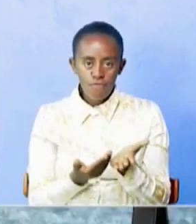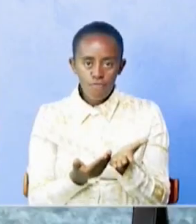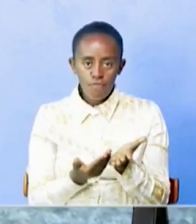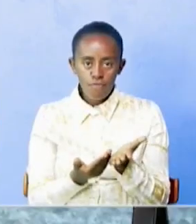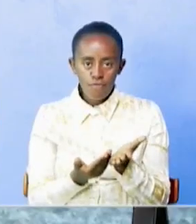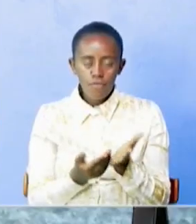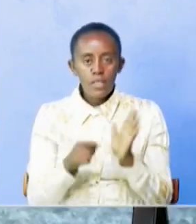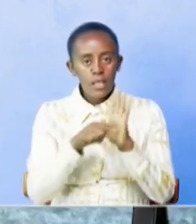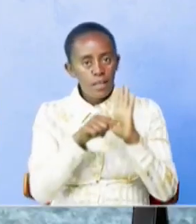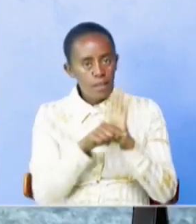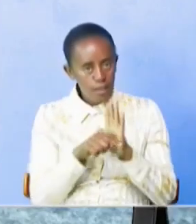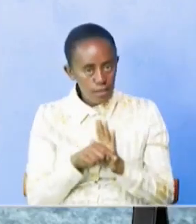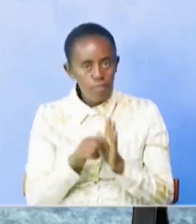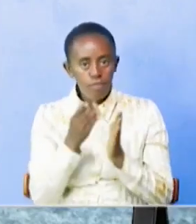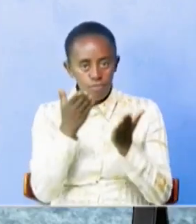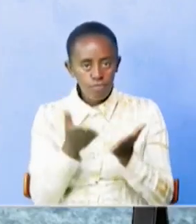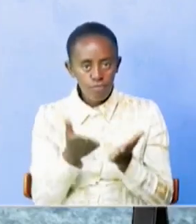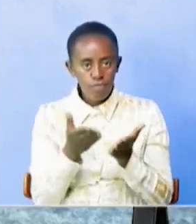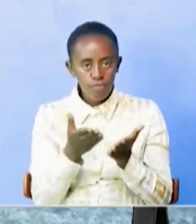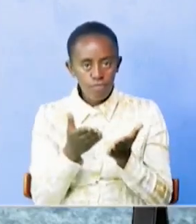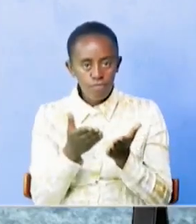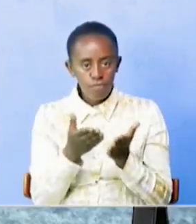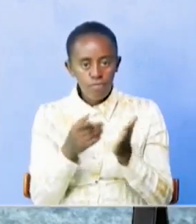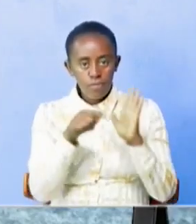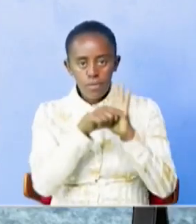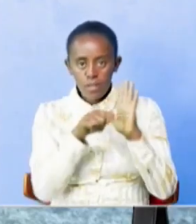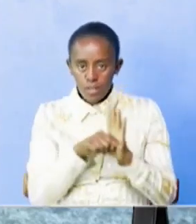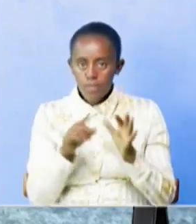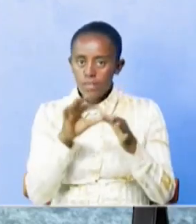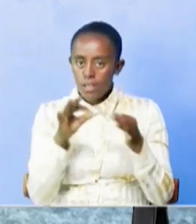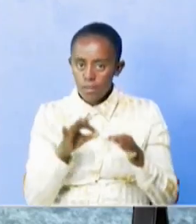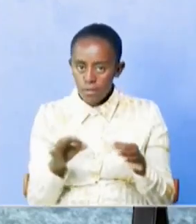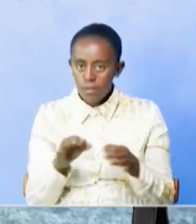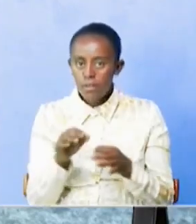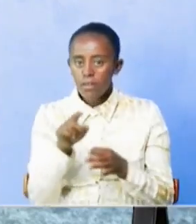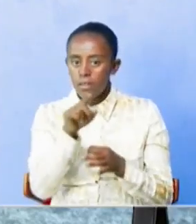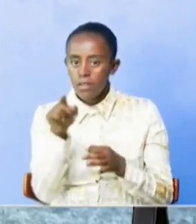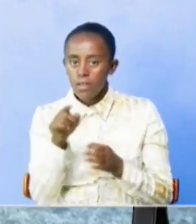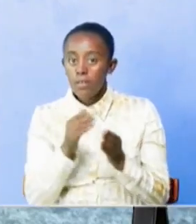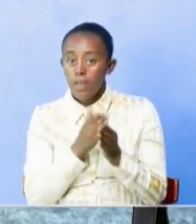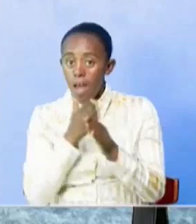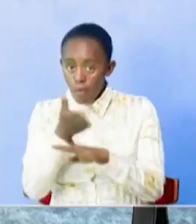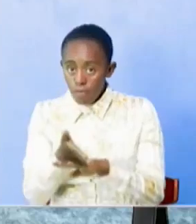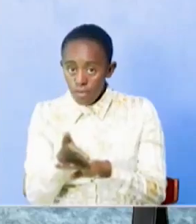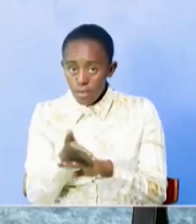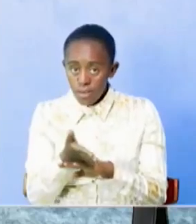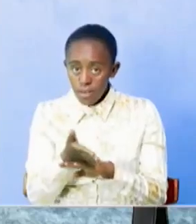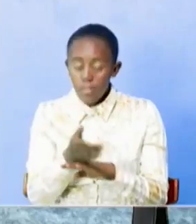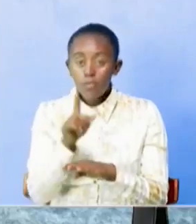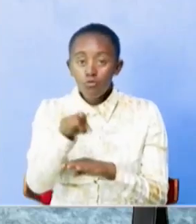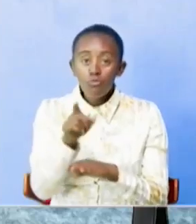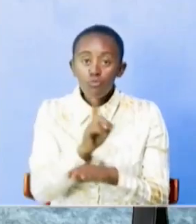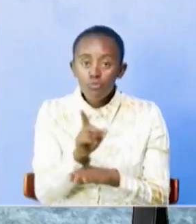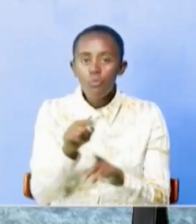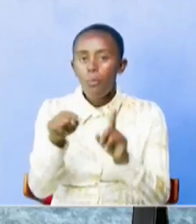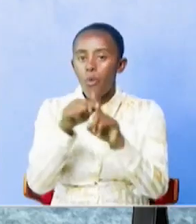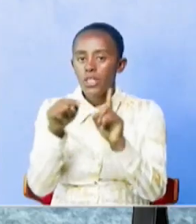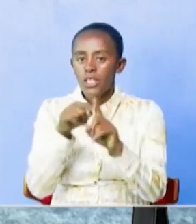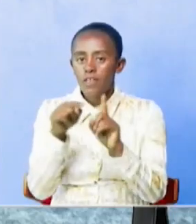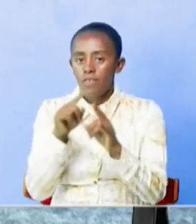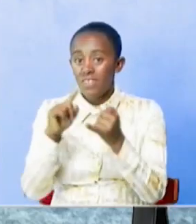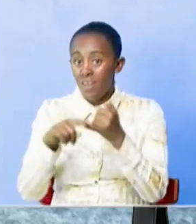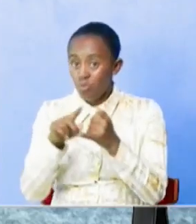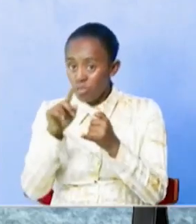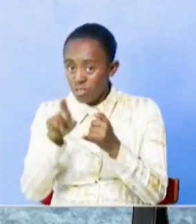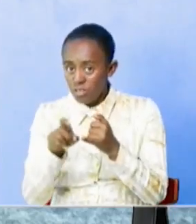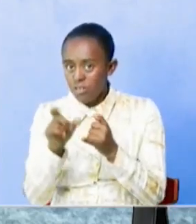have negatives in them. They are negative statements. So what comes after should be what? Positive.